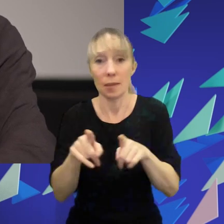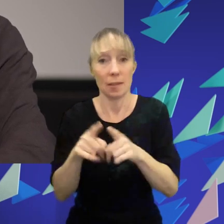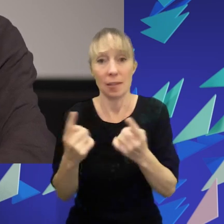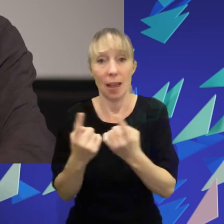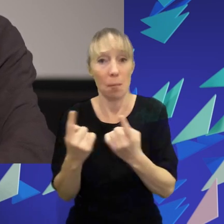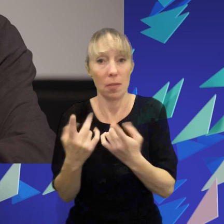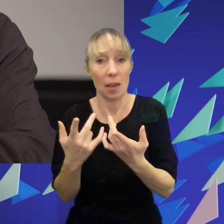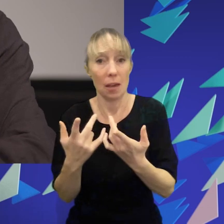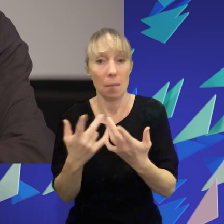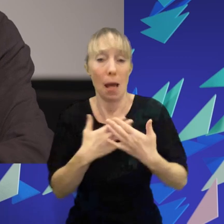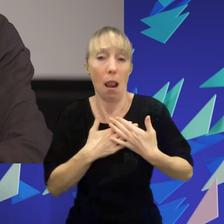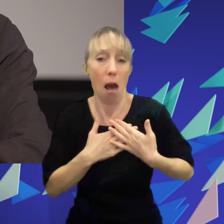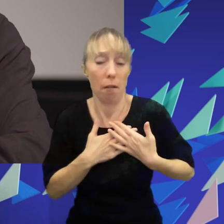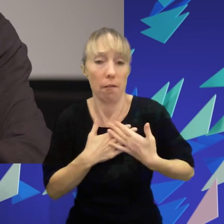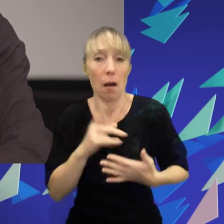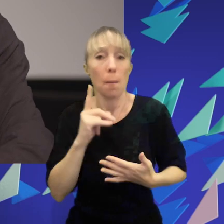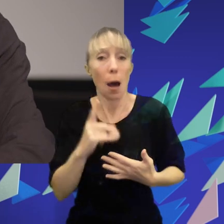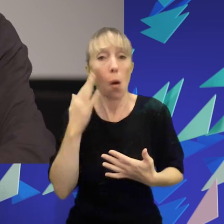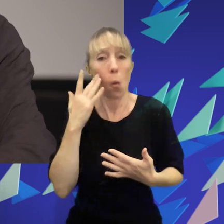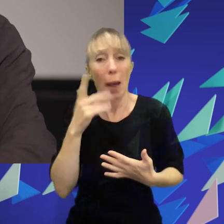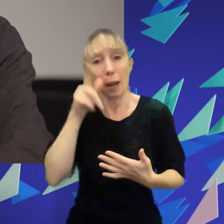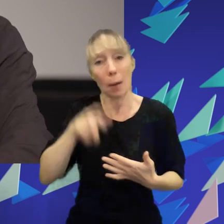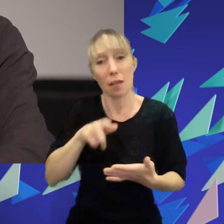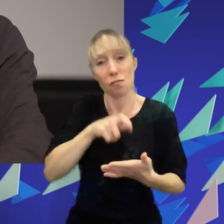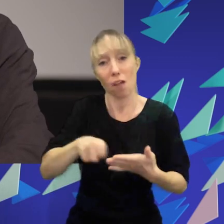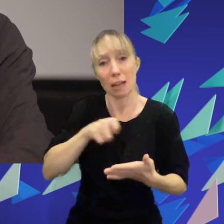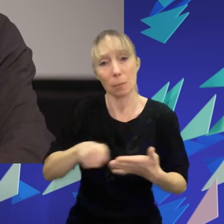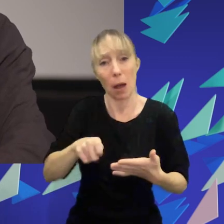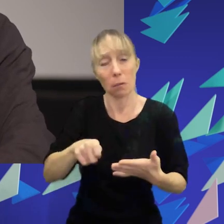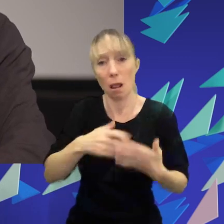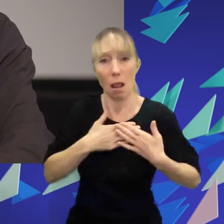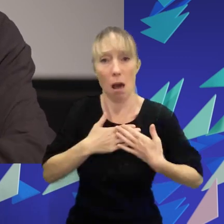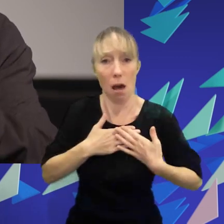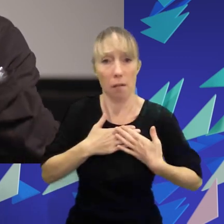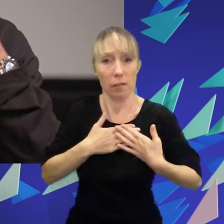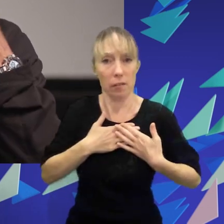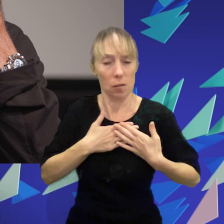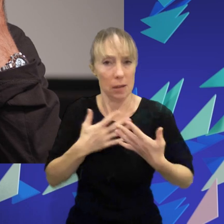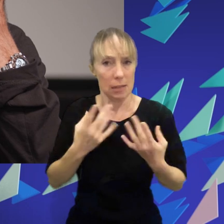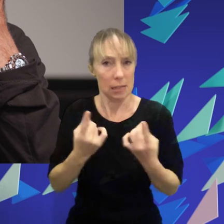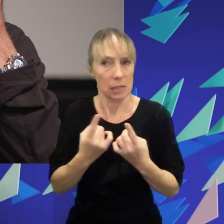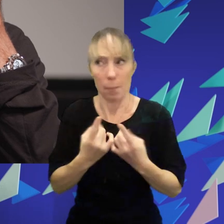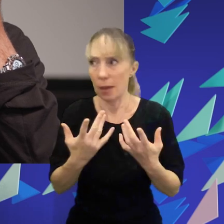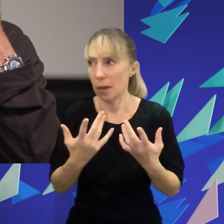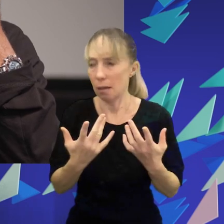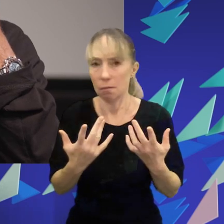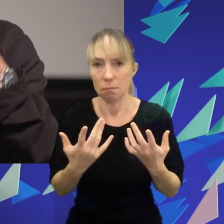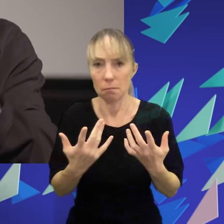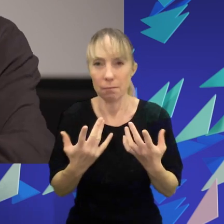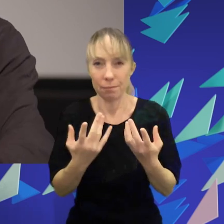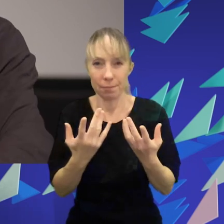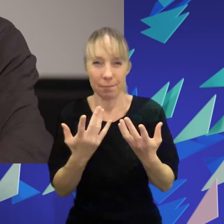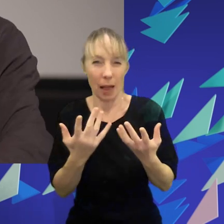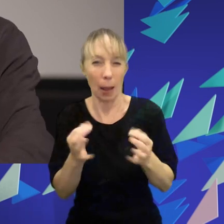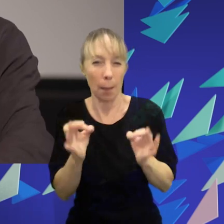things everybody said about love. Yes, but when somebody write about love with something that is profoundly, is the